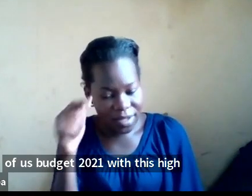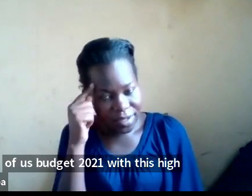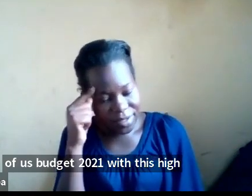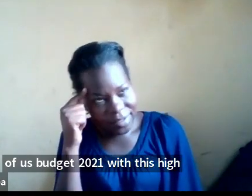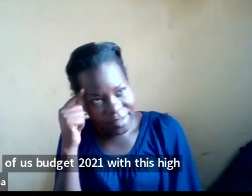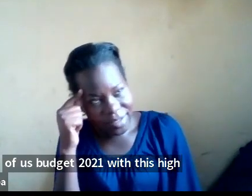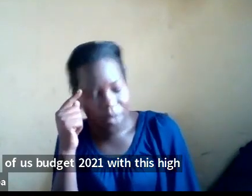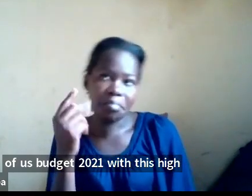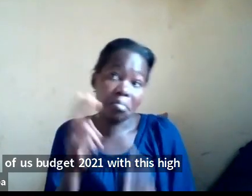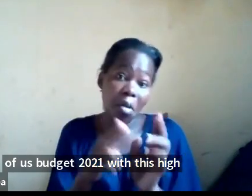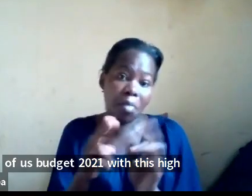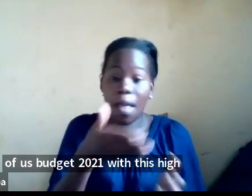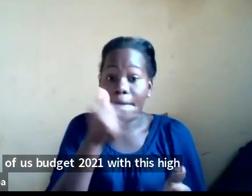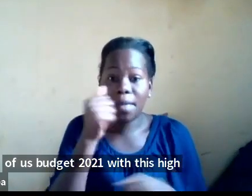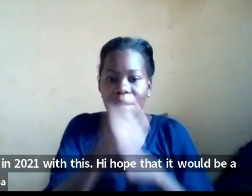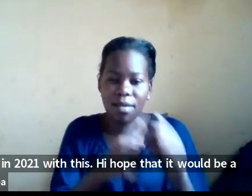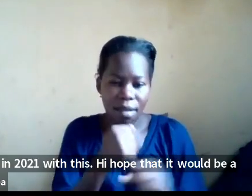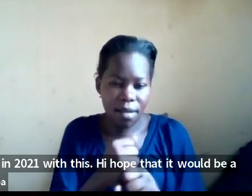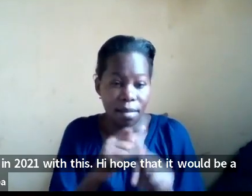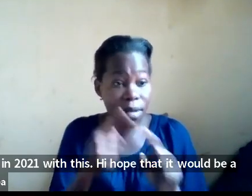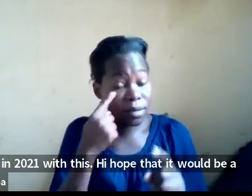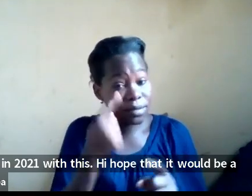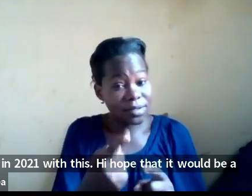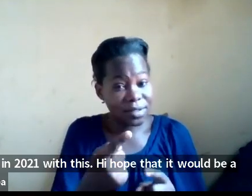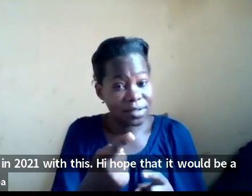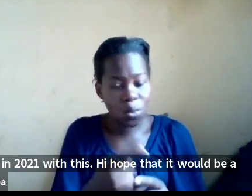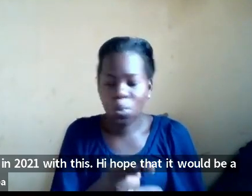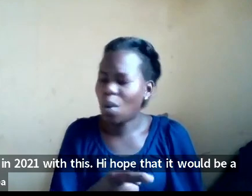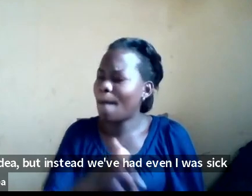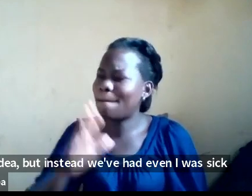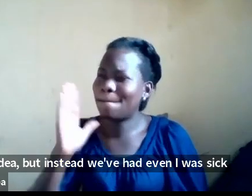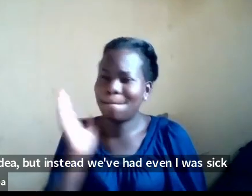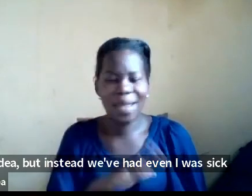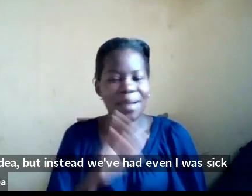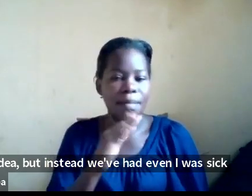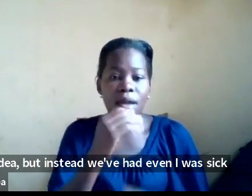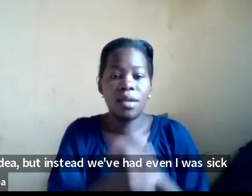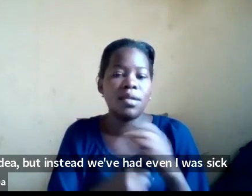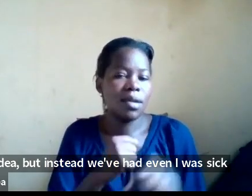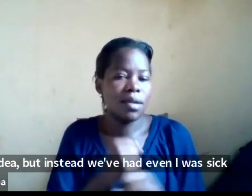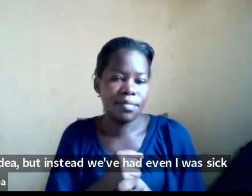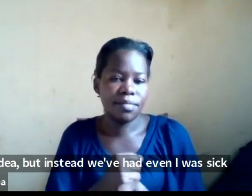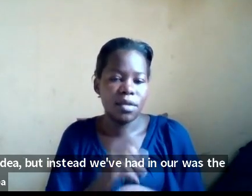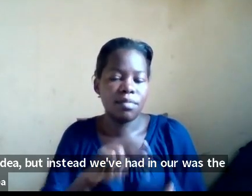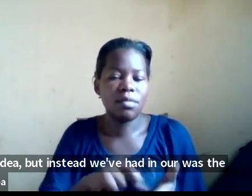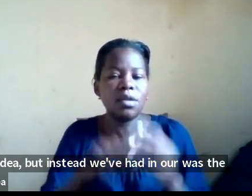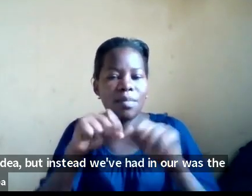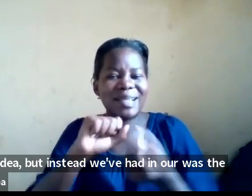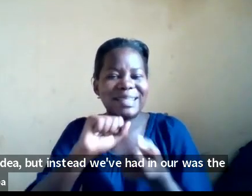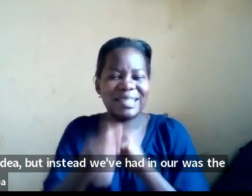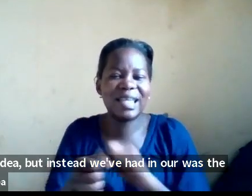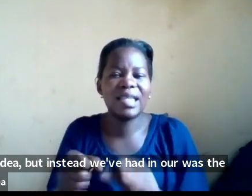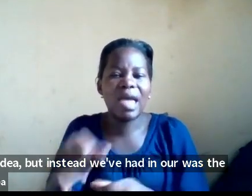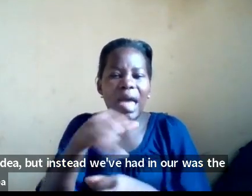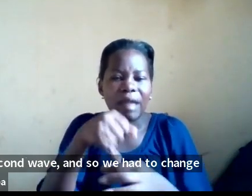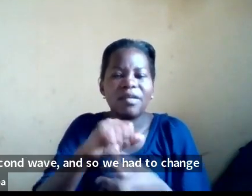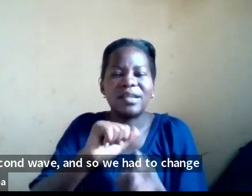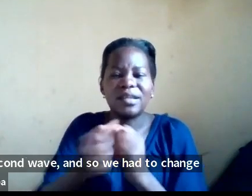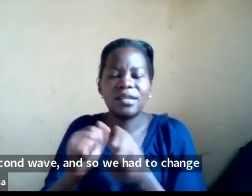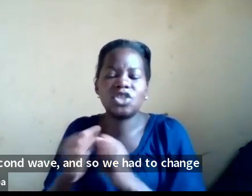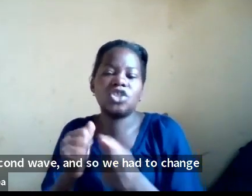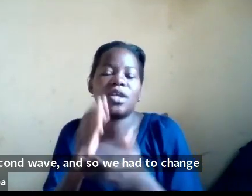it would be a better year. But instead we've had even a worse second wave. And so we had to change and evolve and quickly do